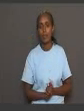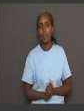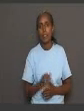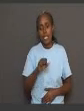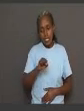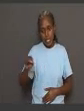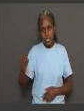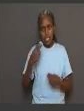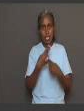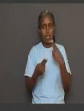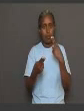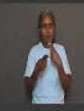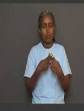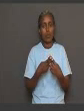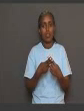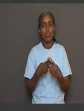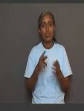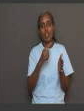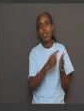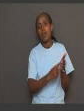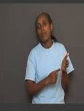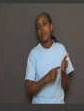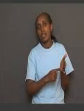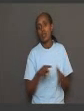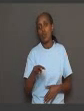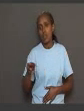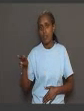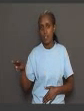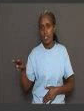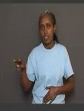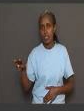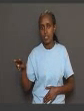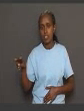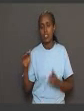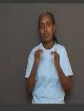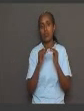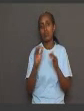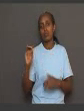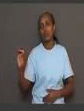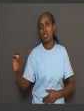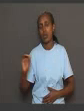scalar product of perpendicular vectors is 0.